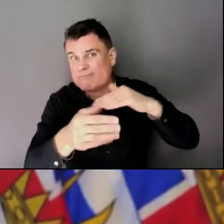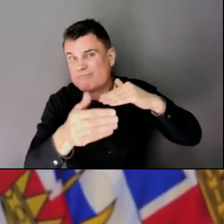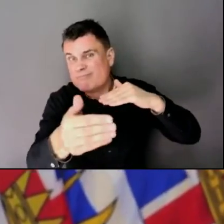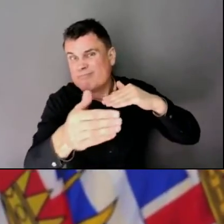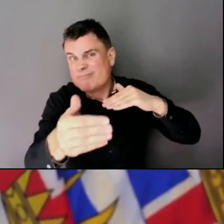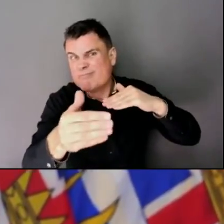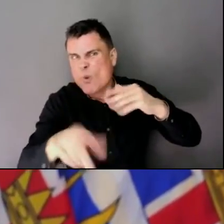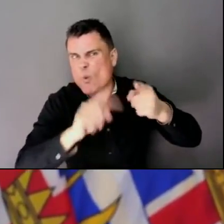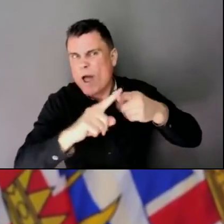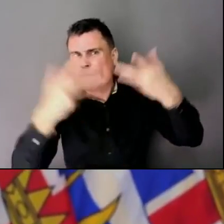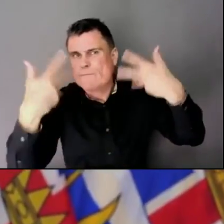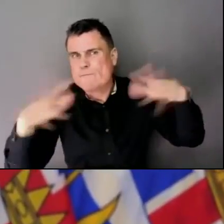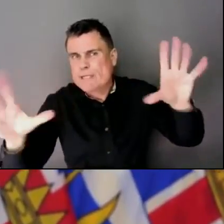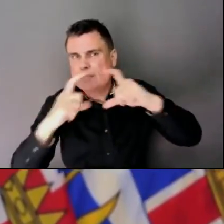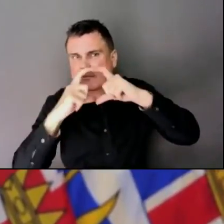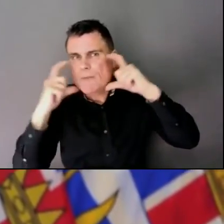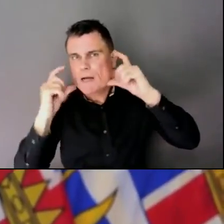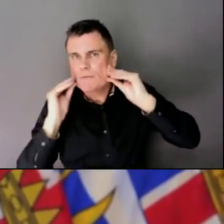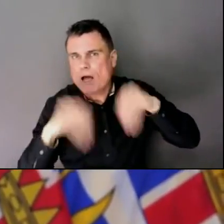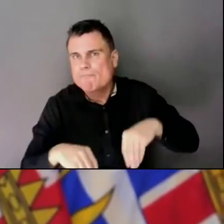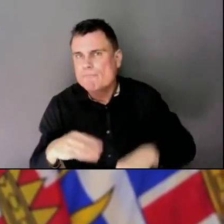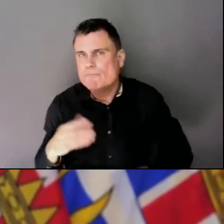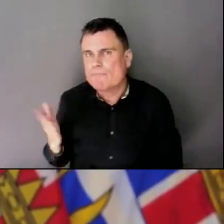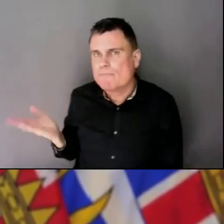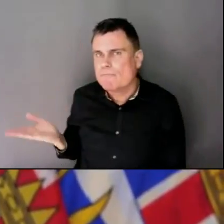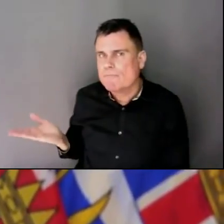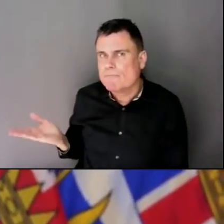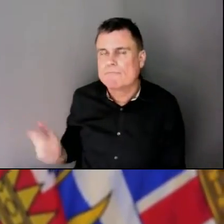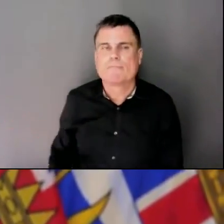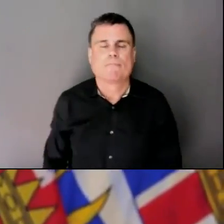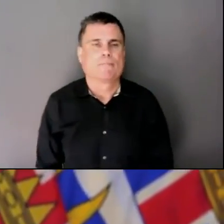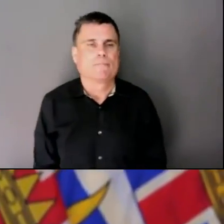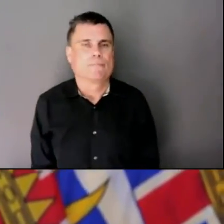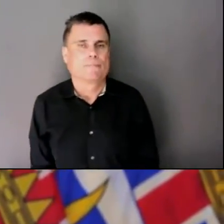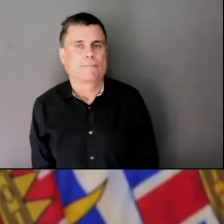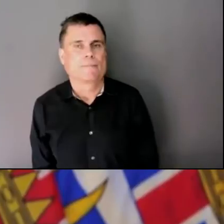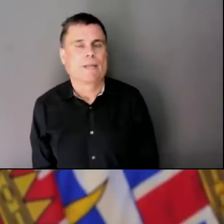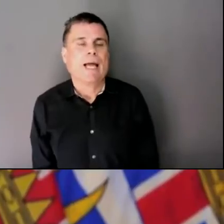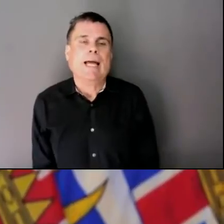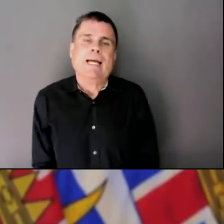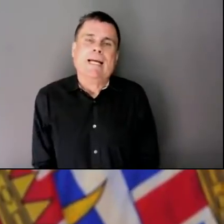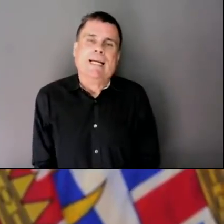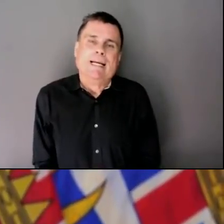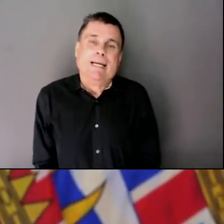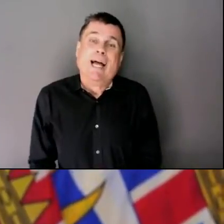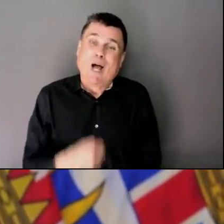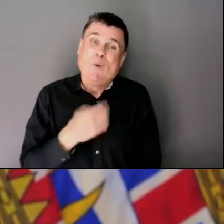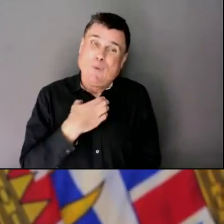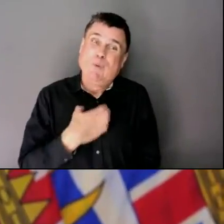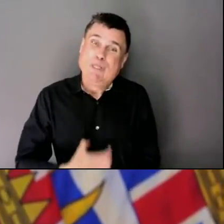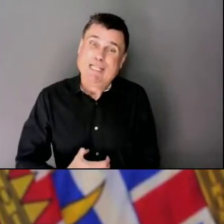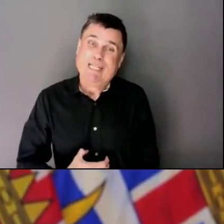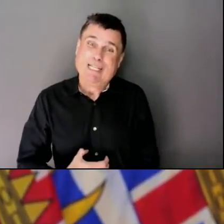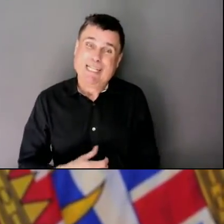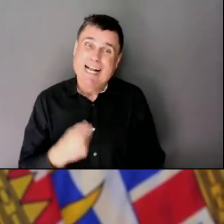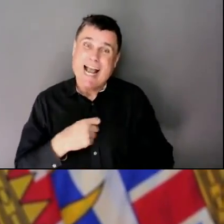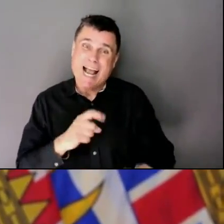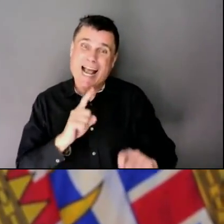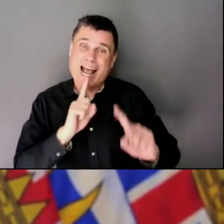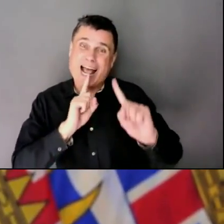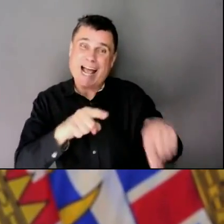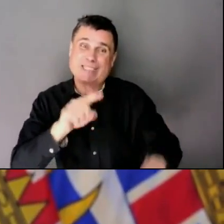Yeah, I think that I would love to be able to say July 1st. That's... you know, I